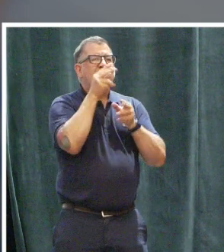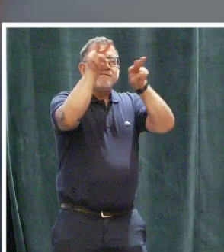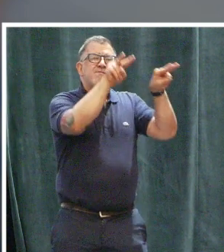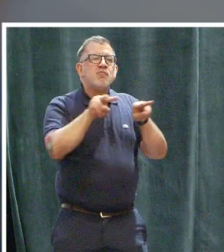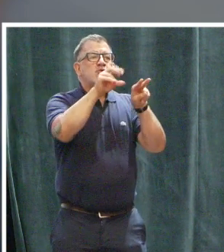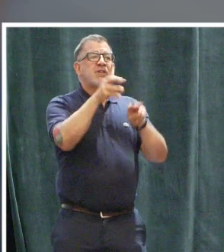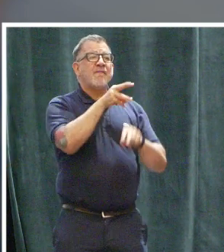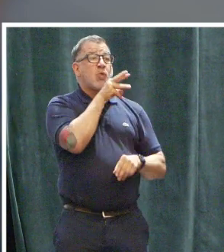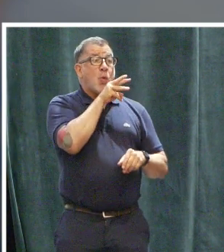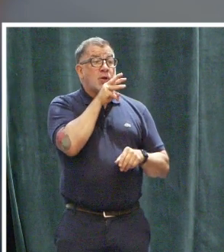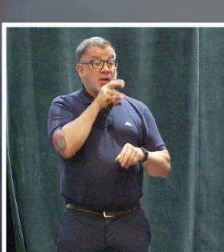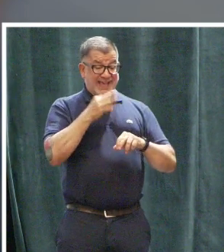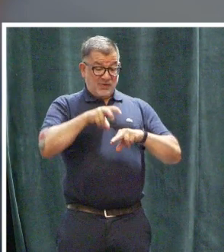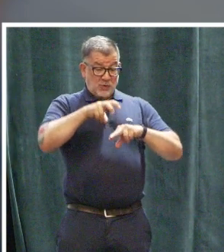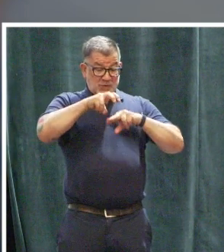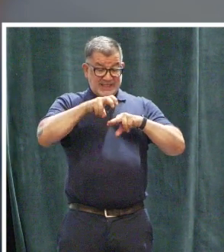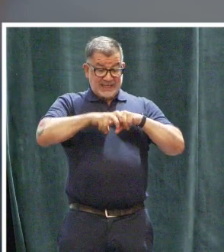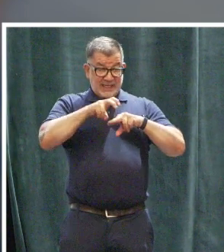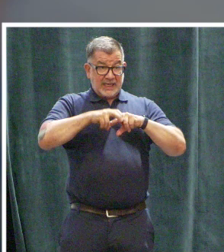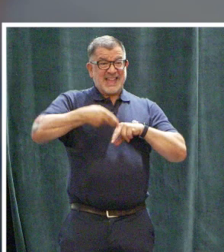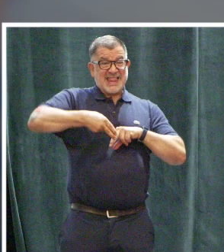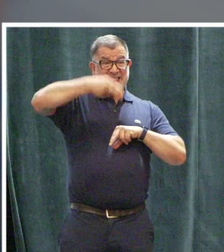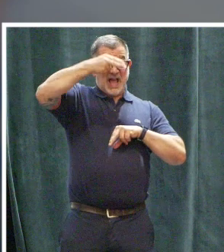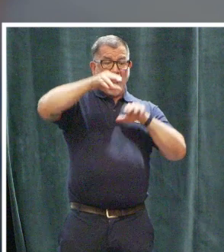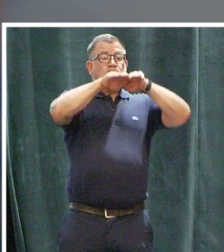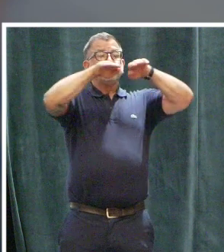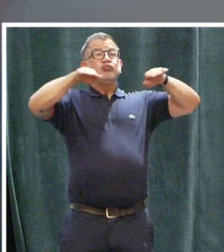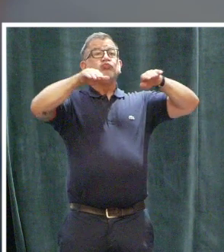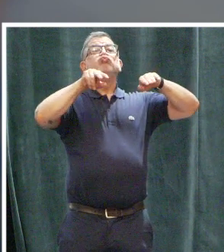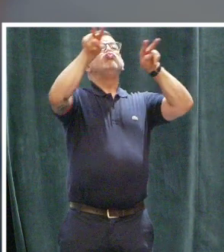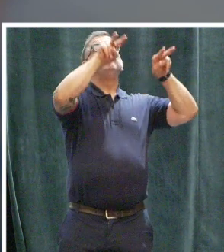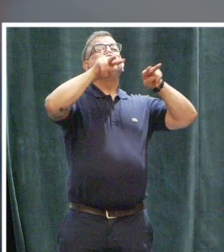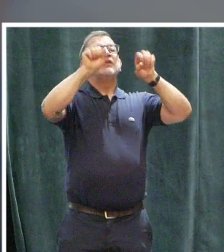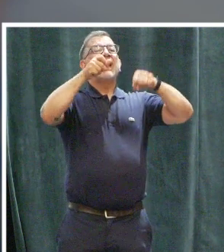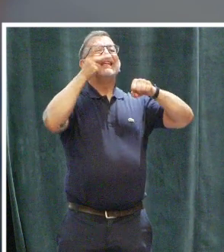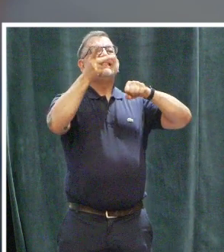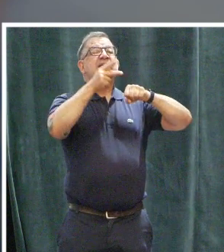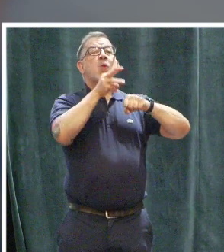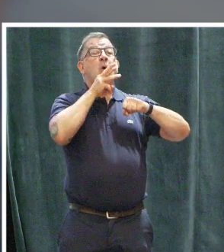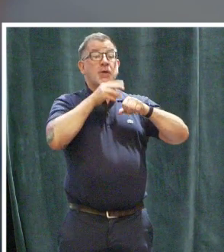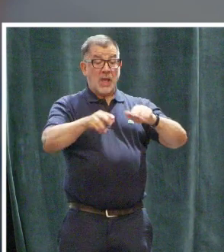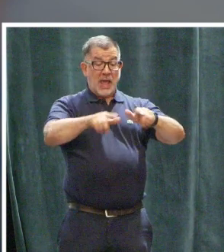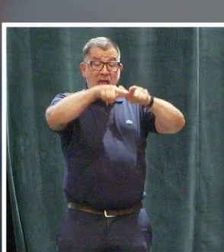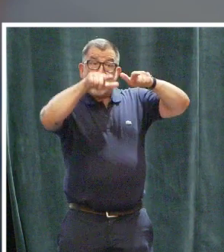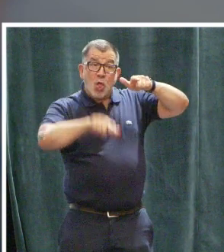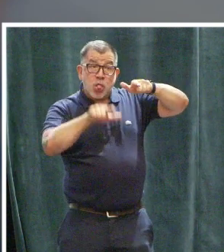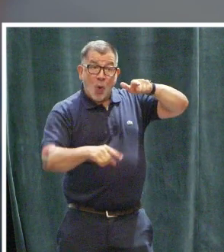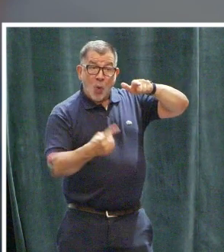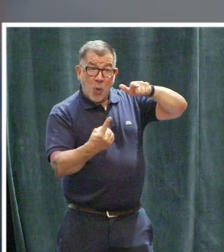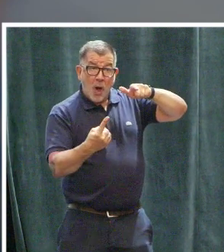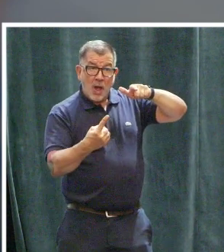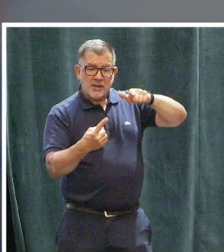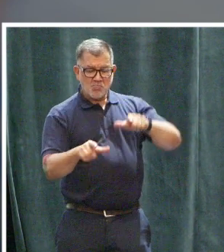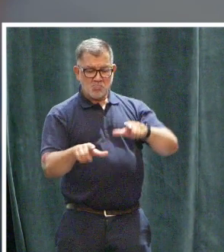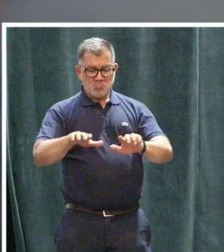the higher level room, you can see underneath the vegetation out into the water. And then in the lower one, you have the lower level room, which is a little